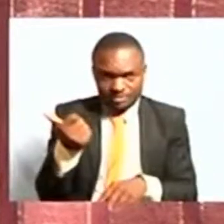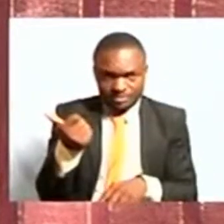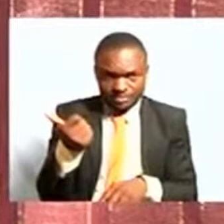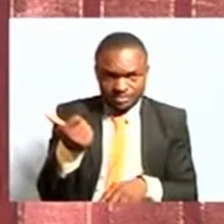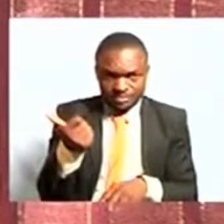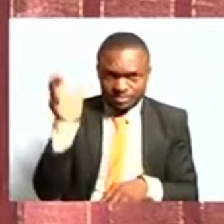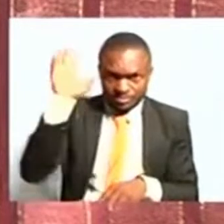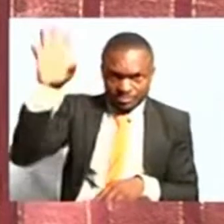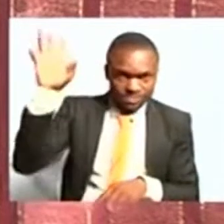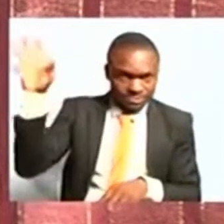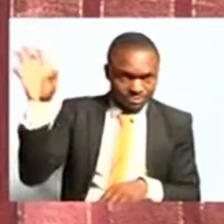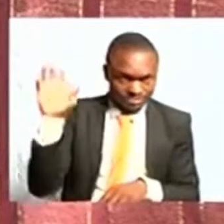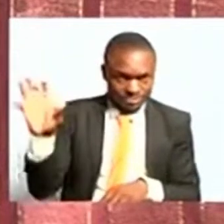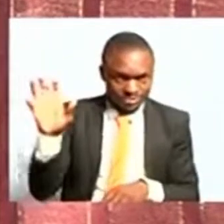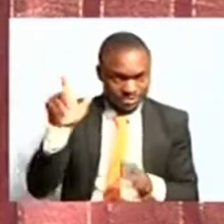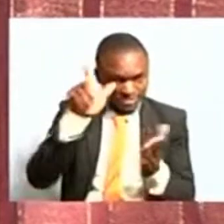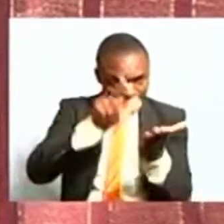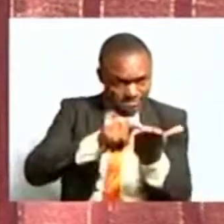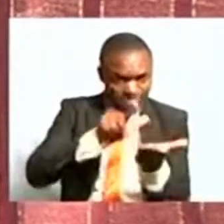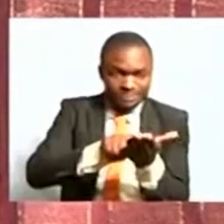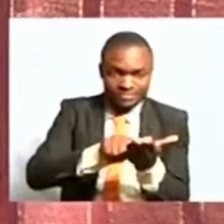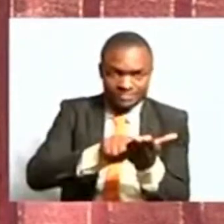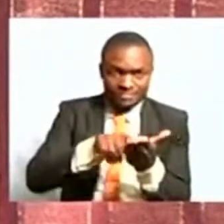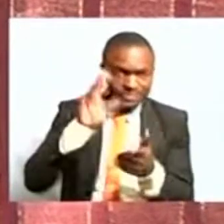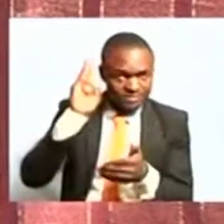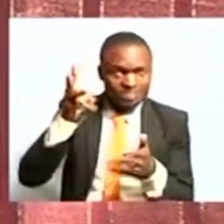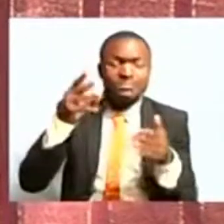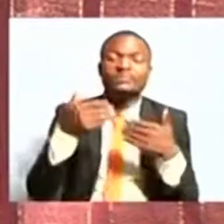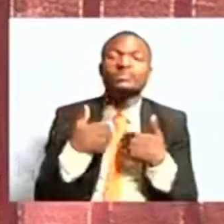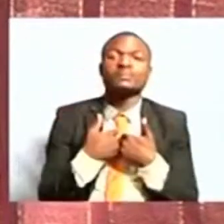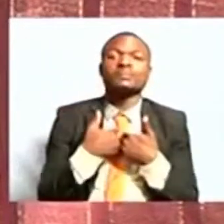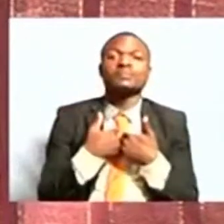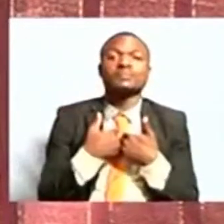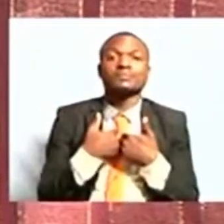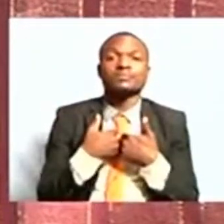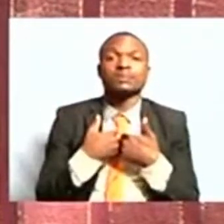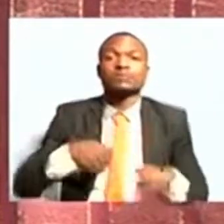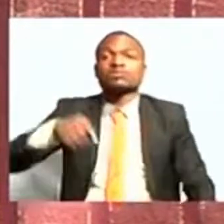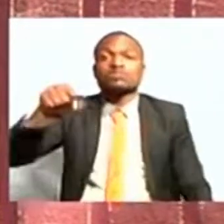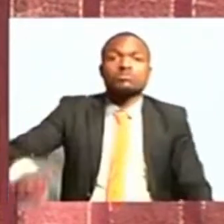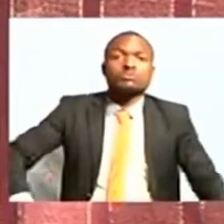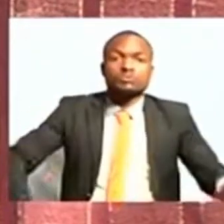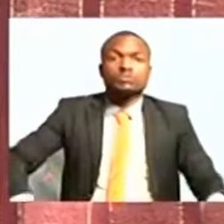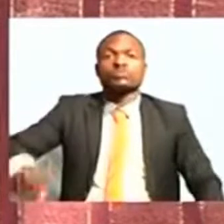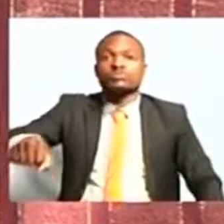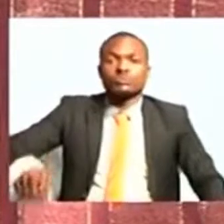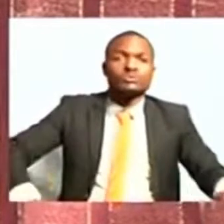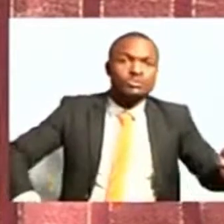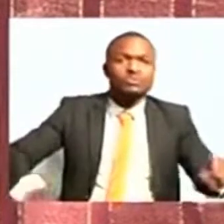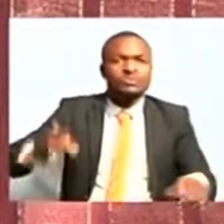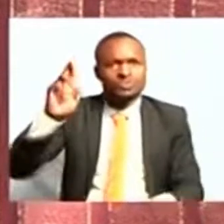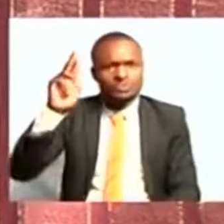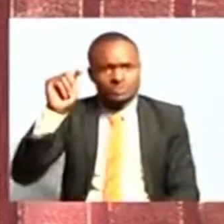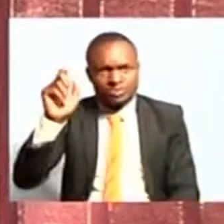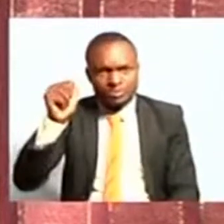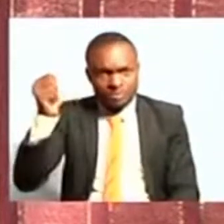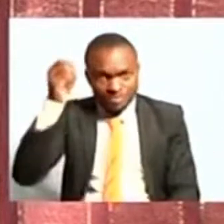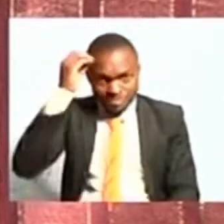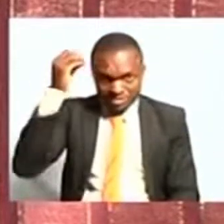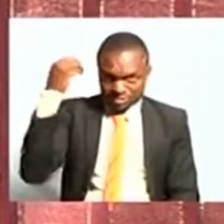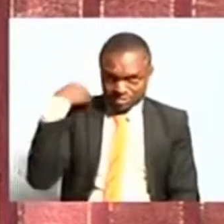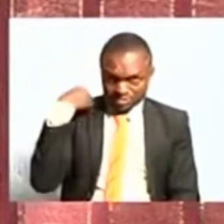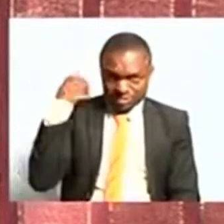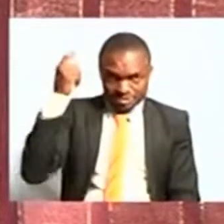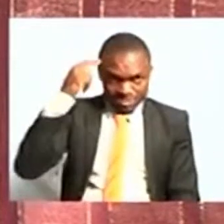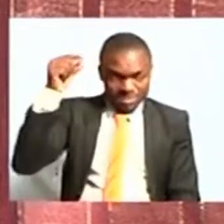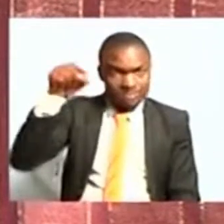other provinces. So in Lusaka, we're going to have a march past from the Ratsa Didan Kimati office, which is our head